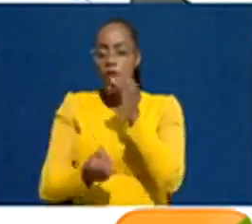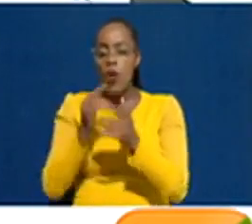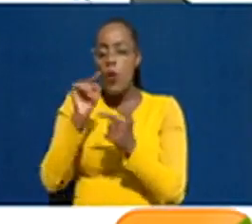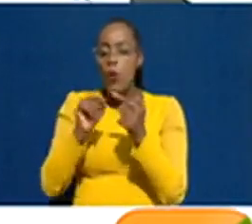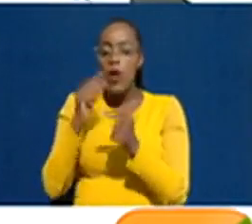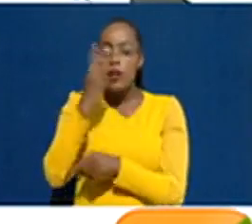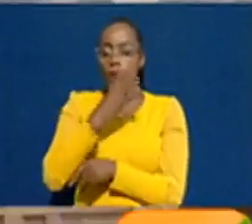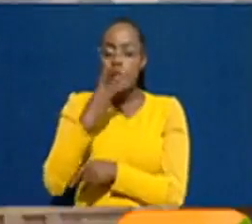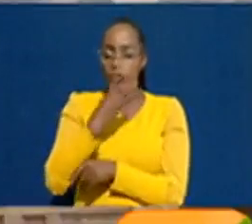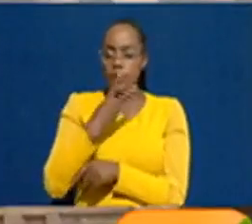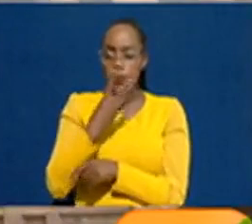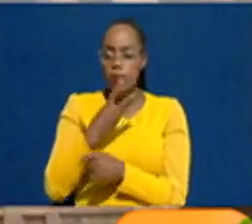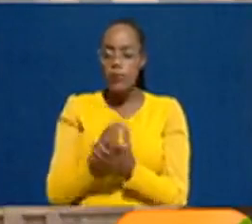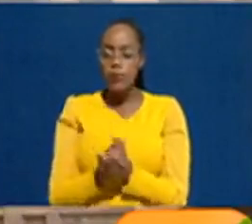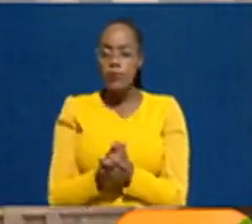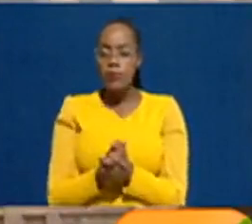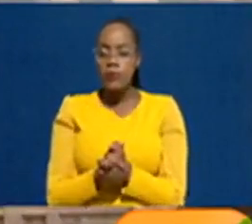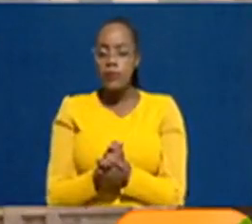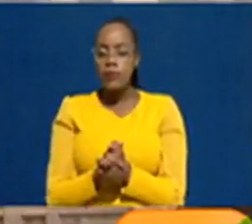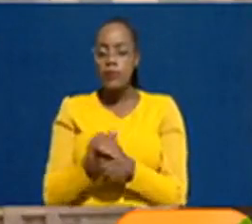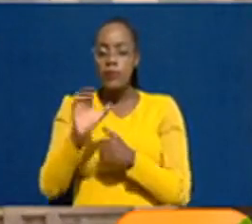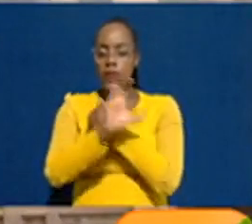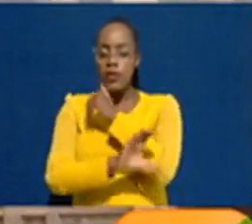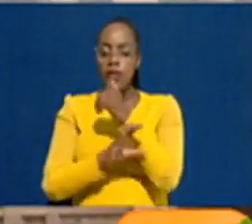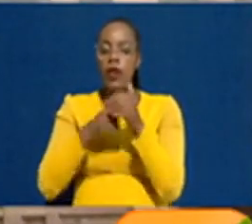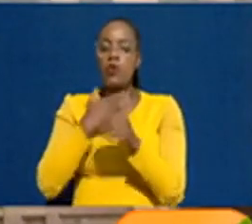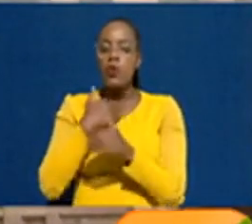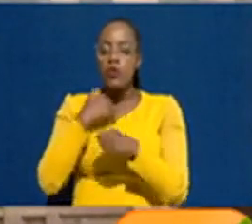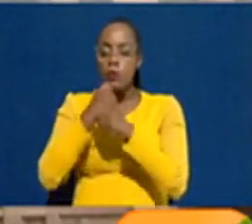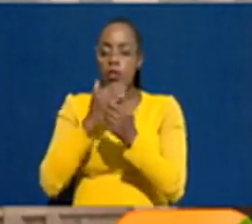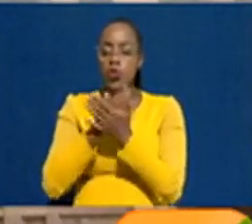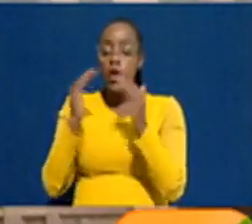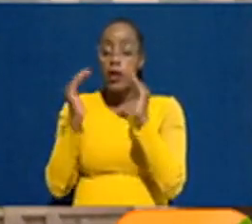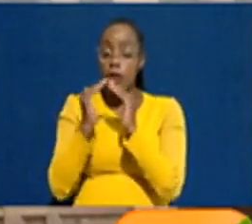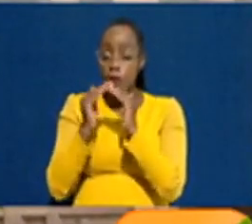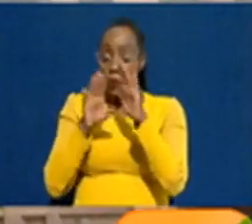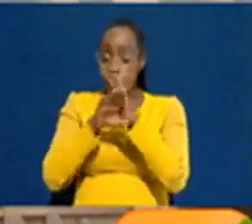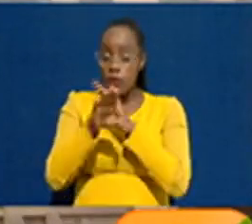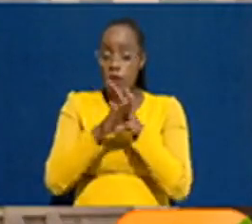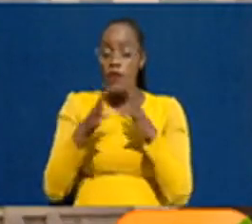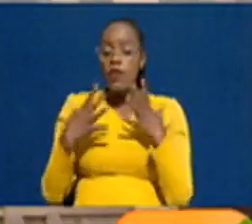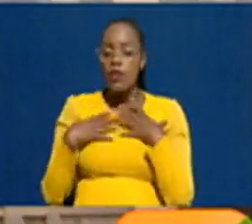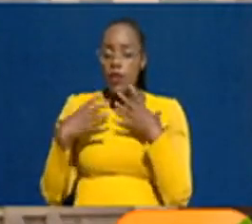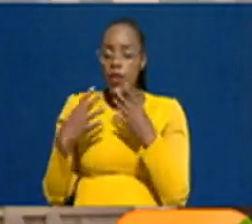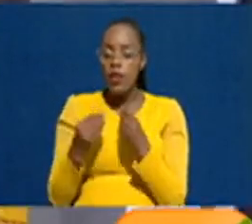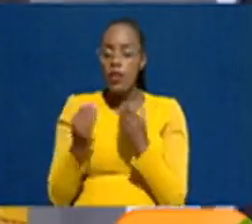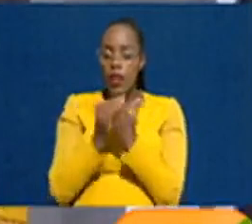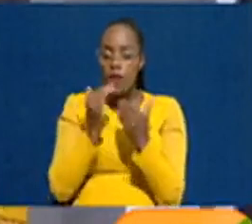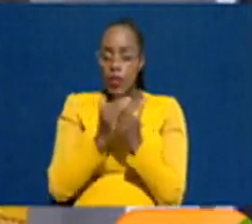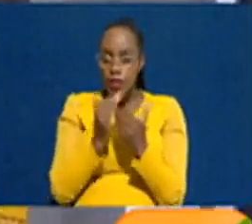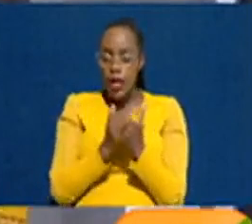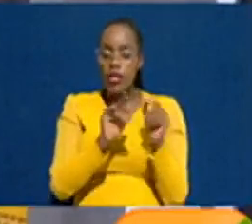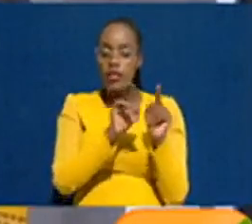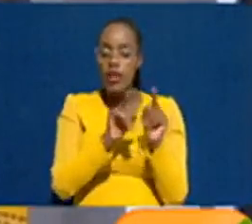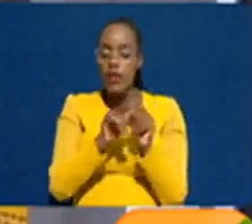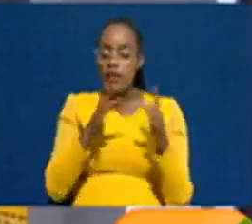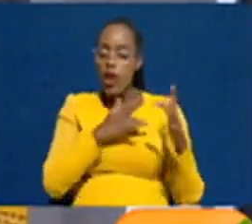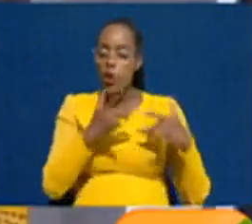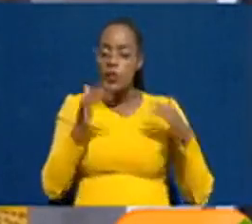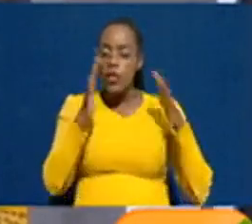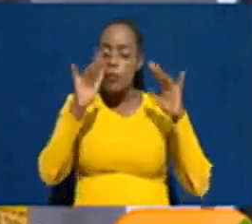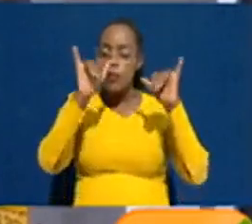Wednesday. As the country's quest to ensure equal access to quality healthcare gains pace, a key concern